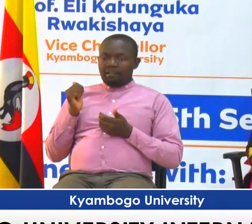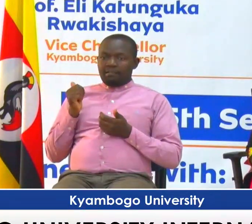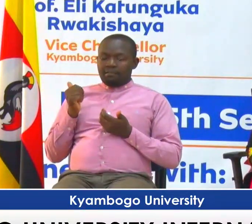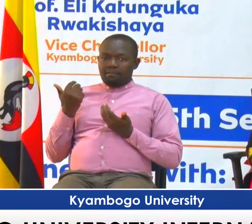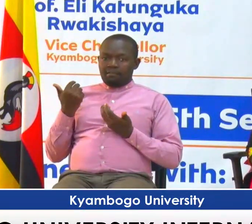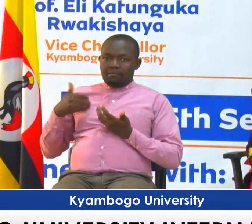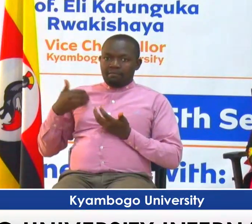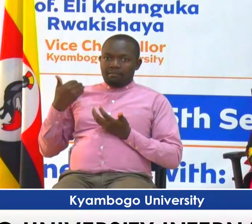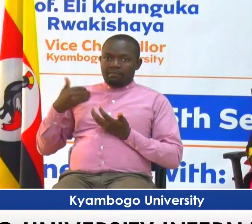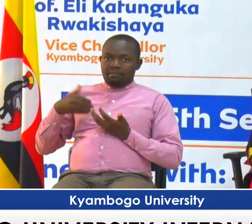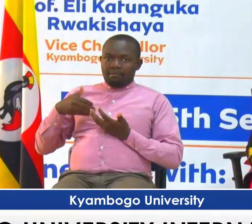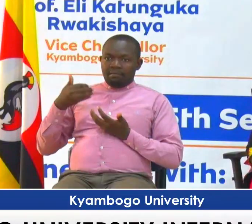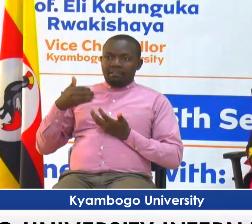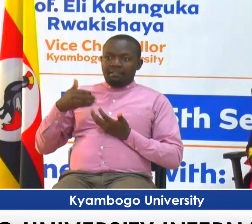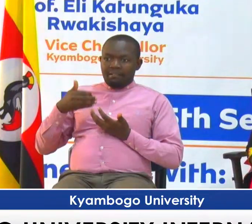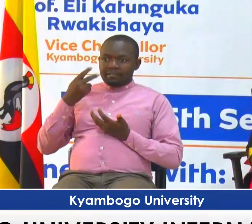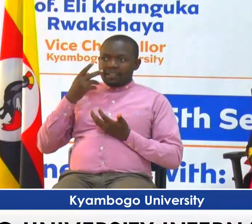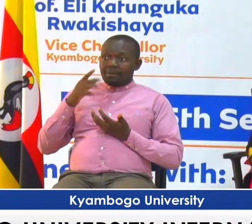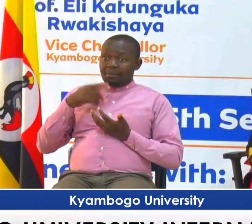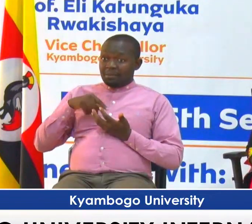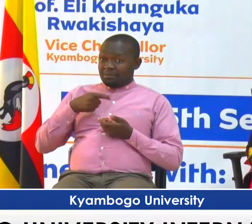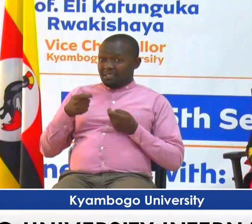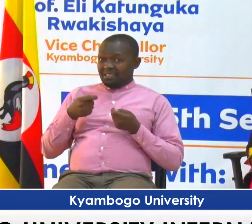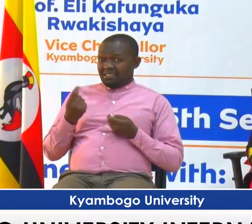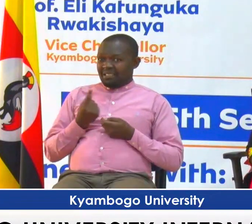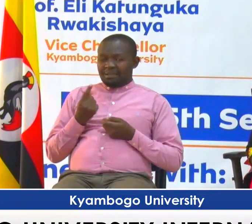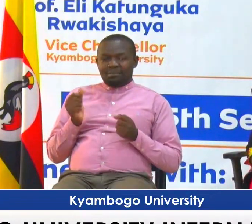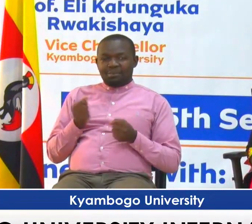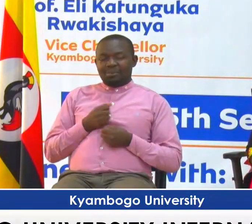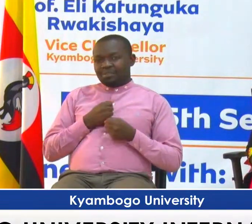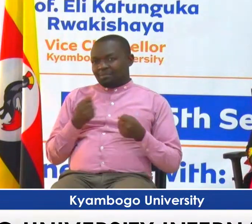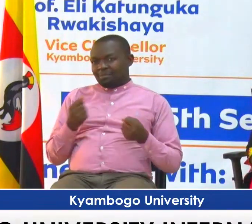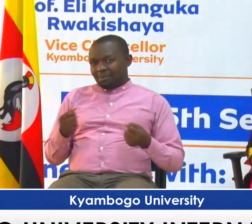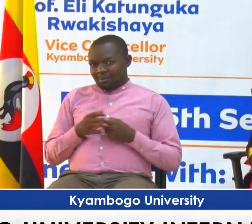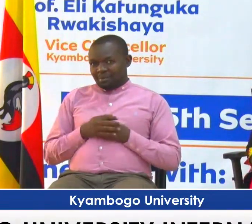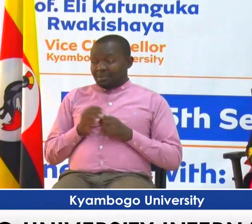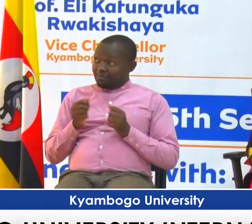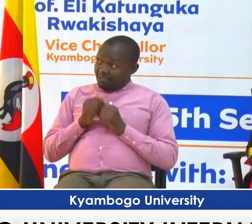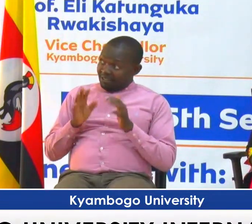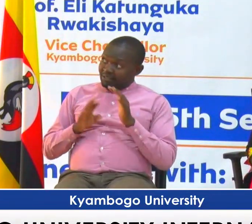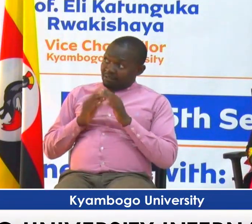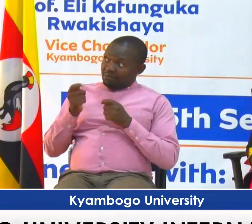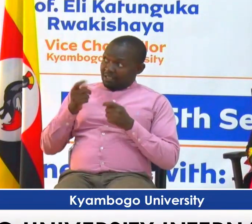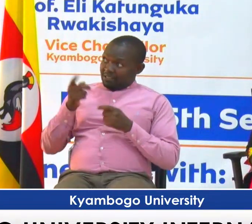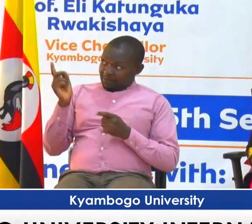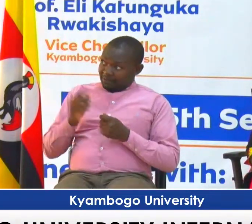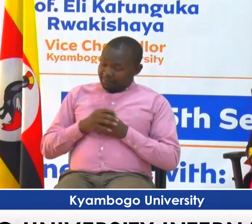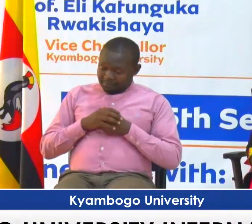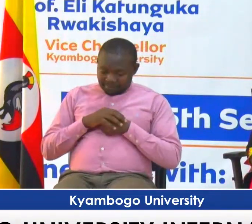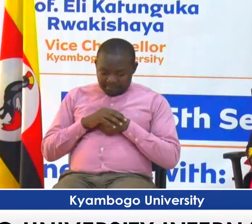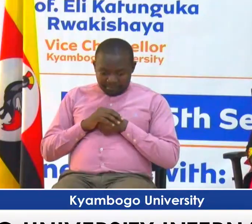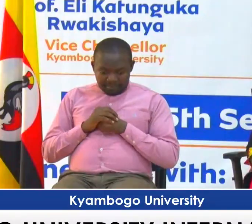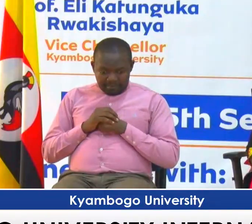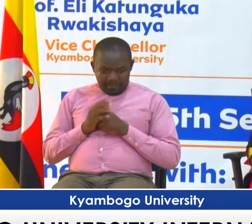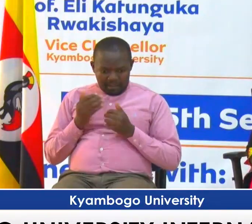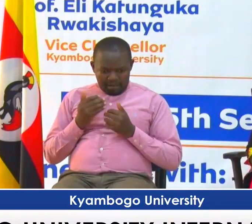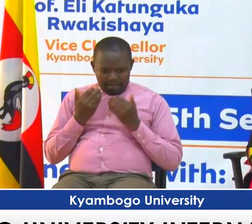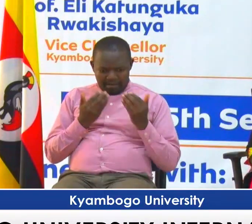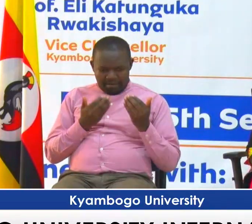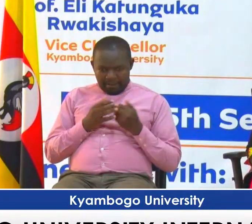in place. Really, we could not have managed alone as an office without top management. I also want to